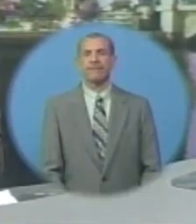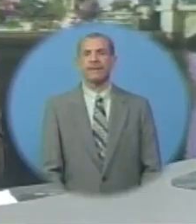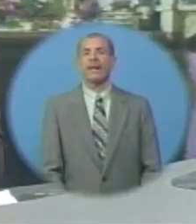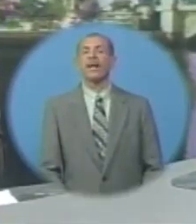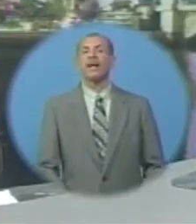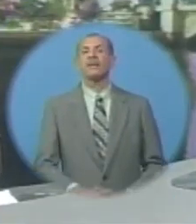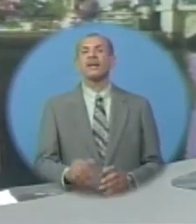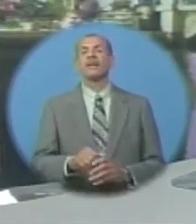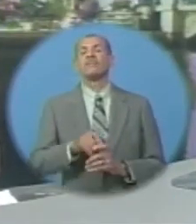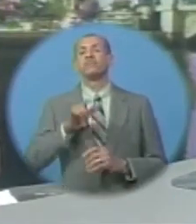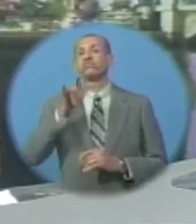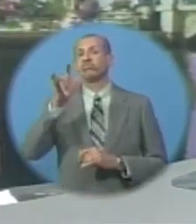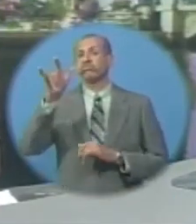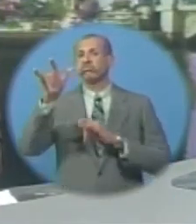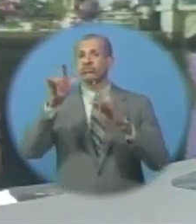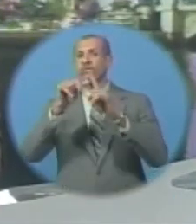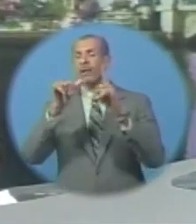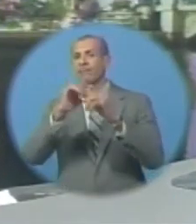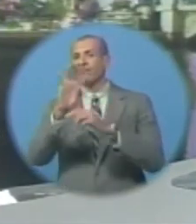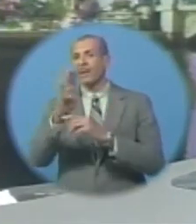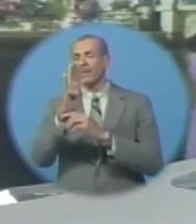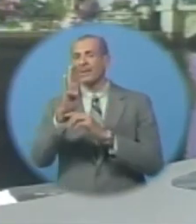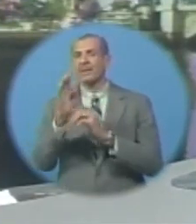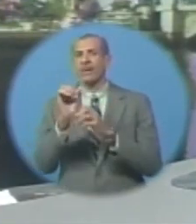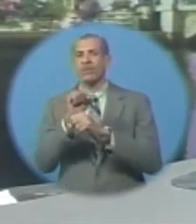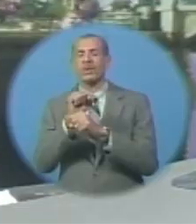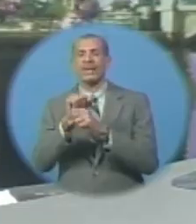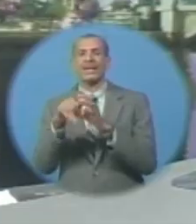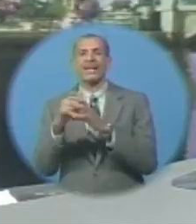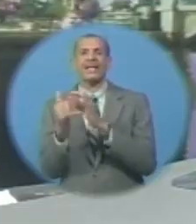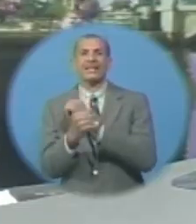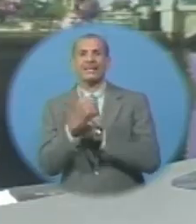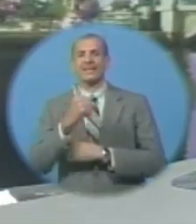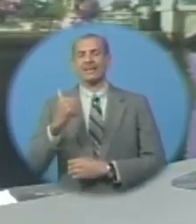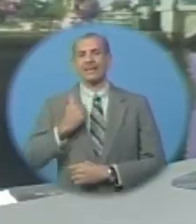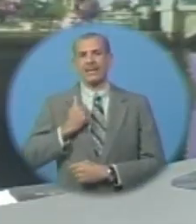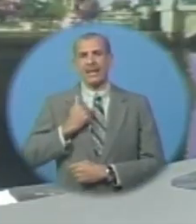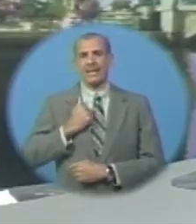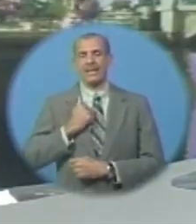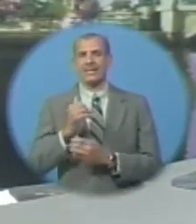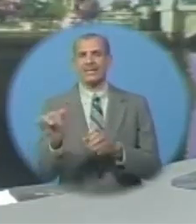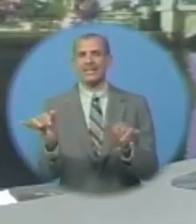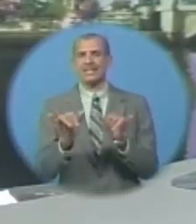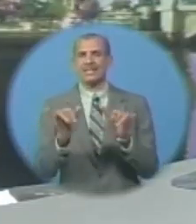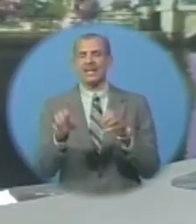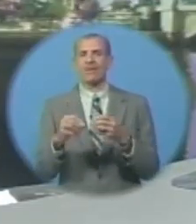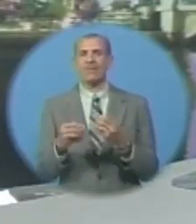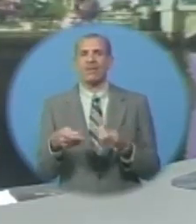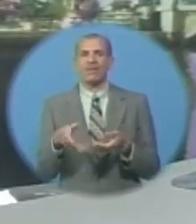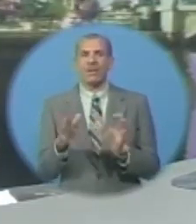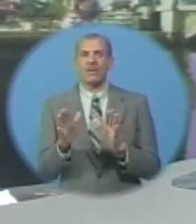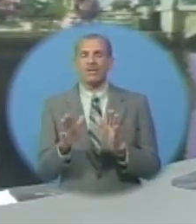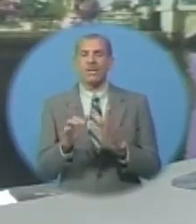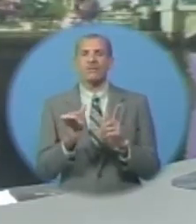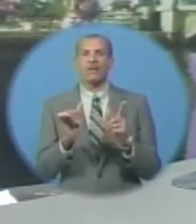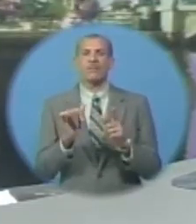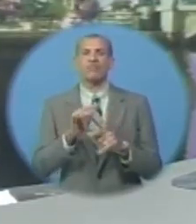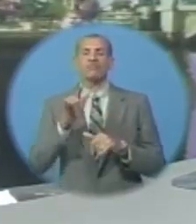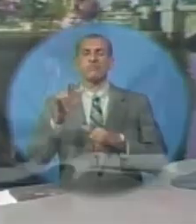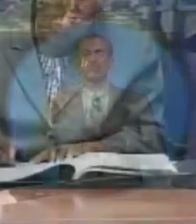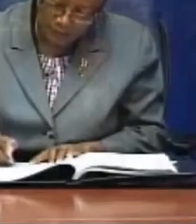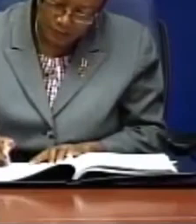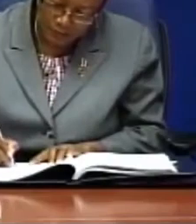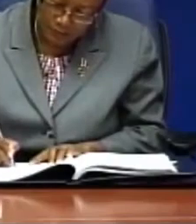Designated air carriers from Barbados can now operate in Canada. The same privileges are afforded to carriers from the North